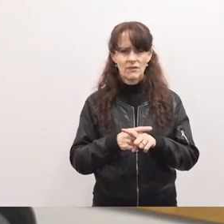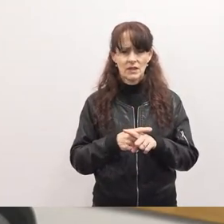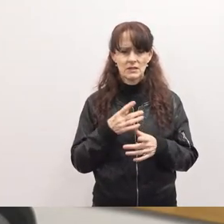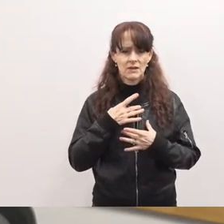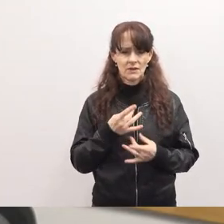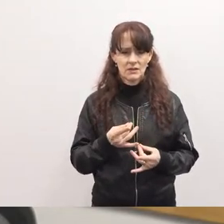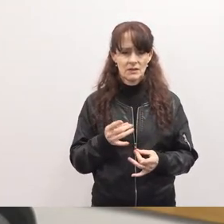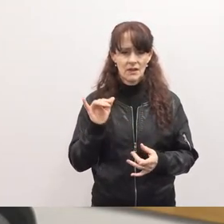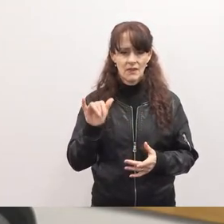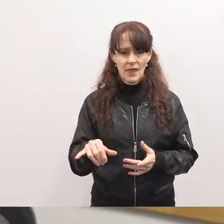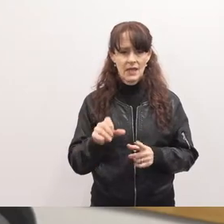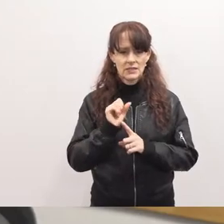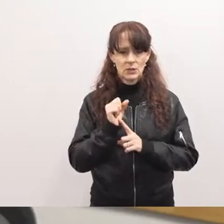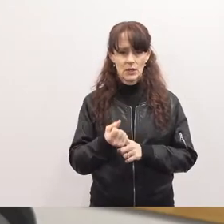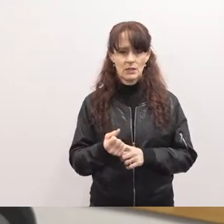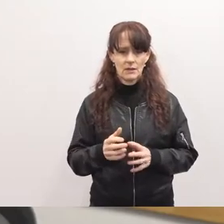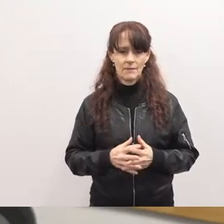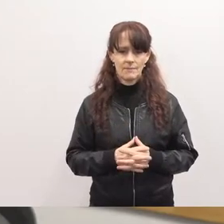those situations.